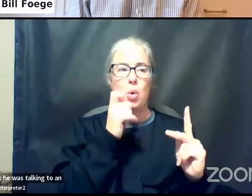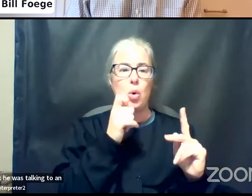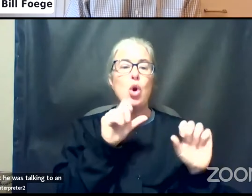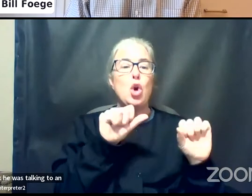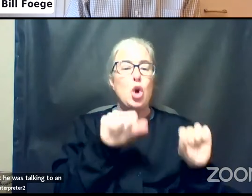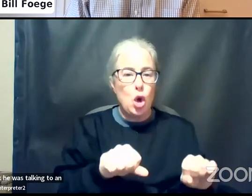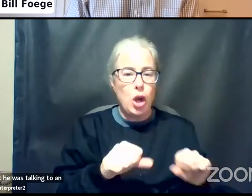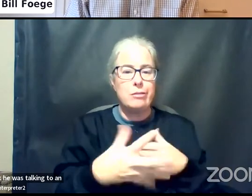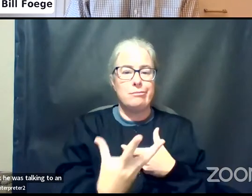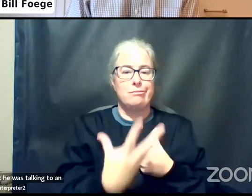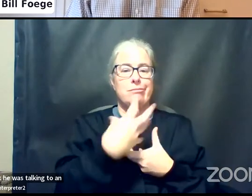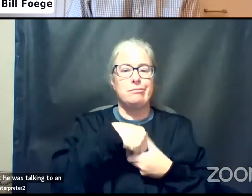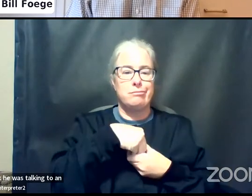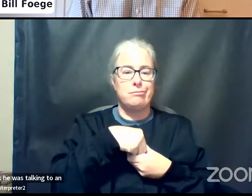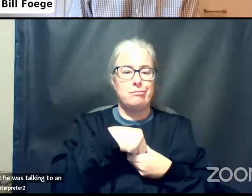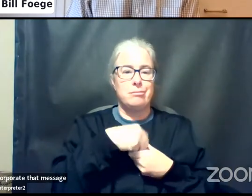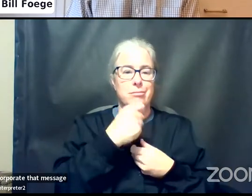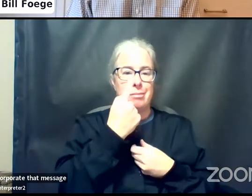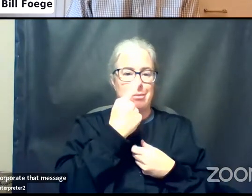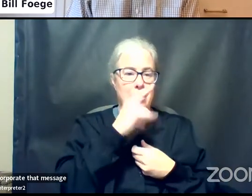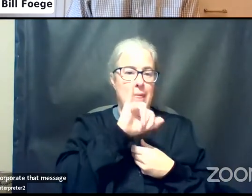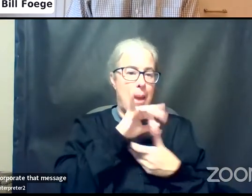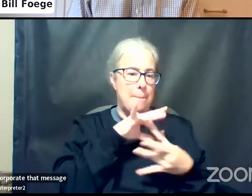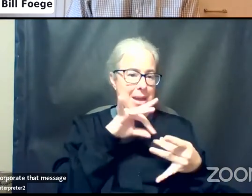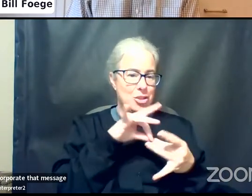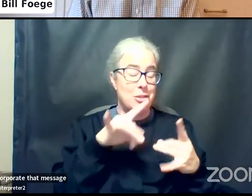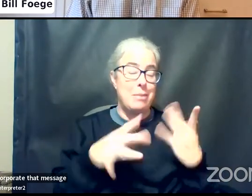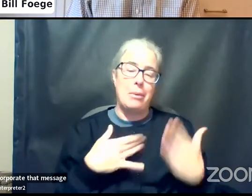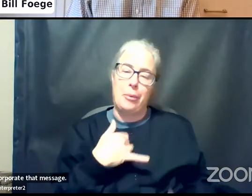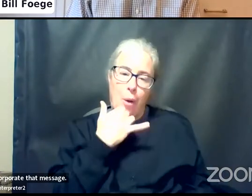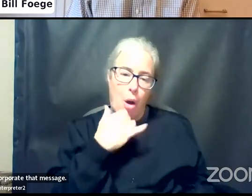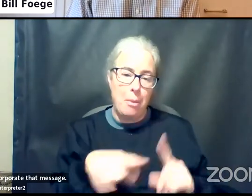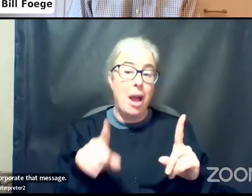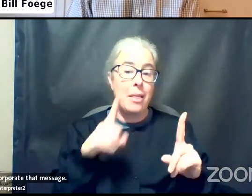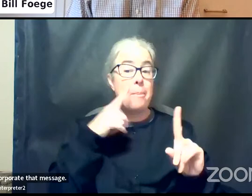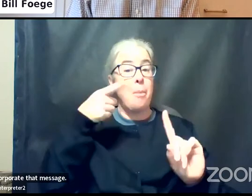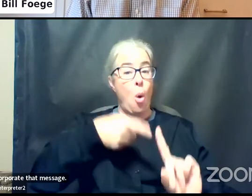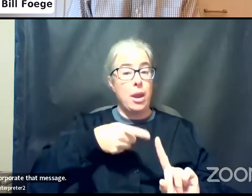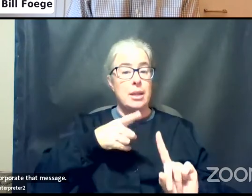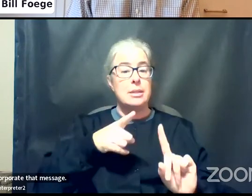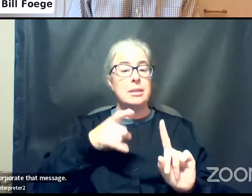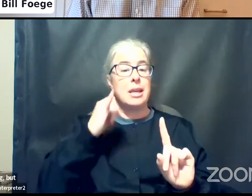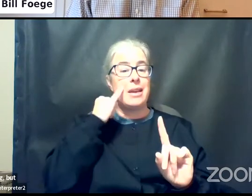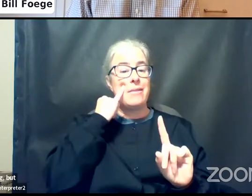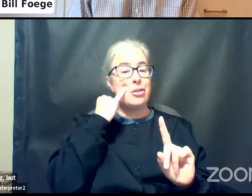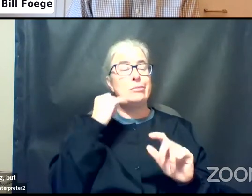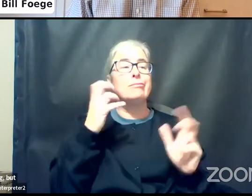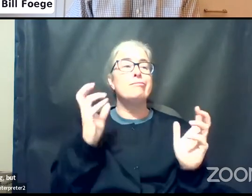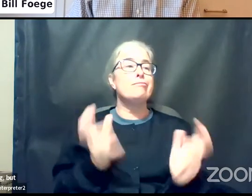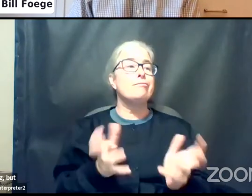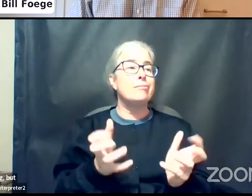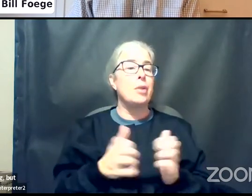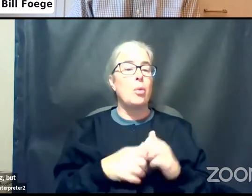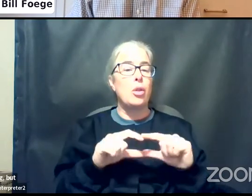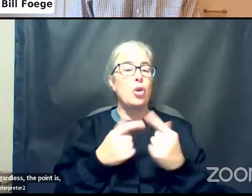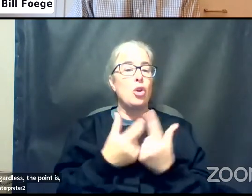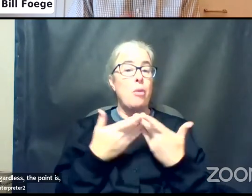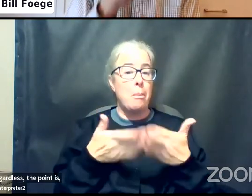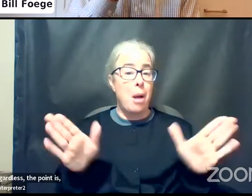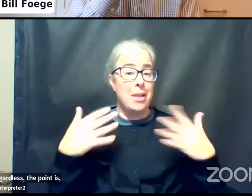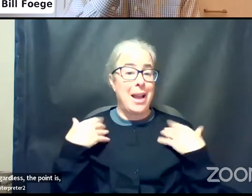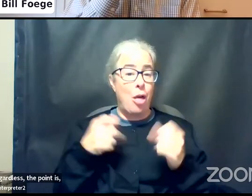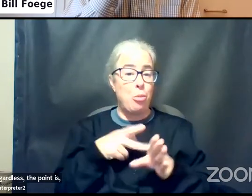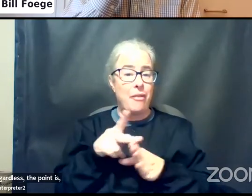incorporate that message I might be wrong but I but I think regardless the point is you know if you're sitting and talking to Google public health